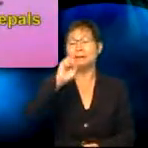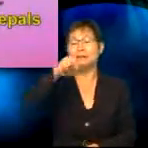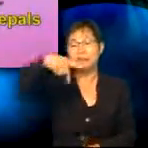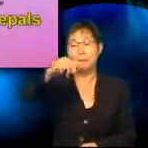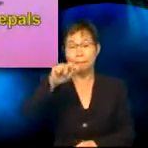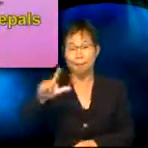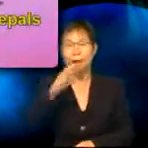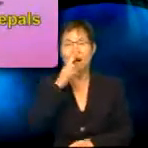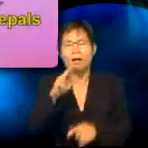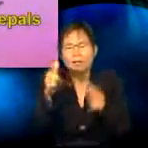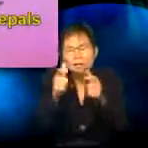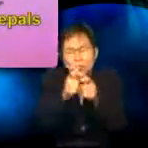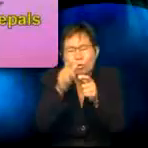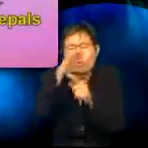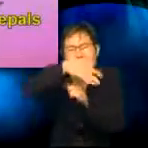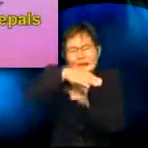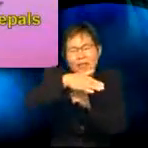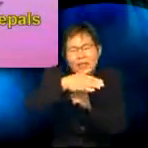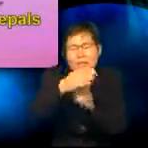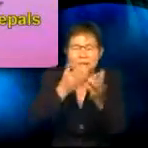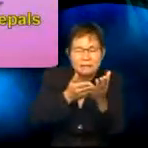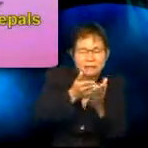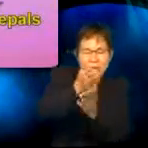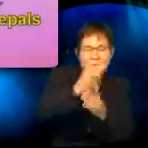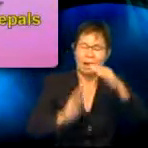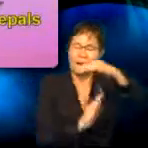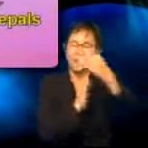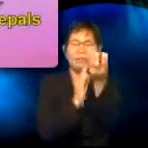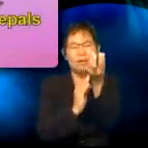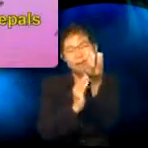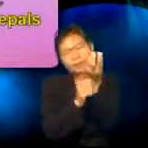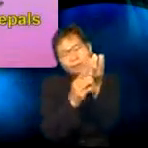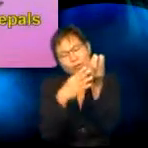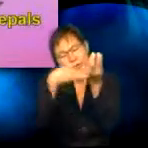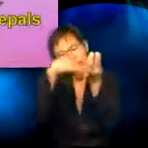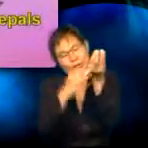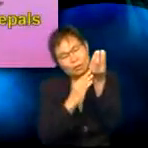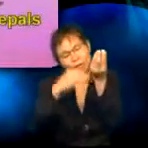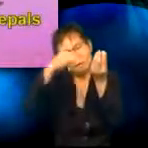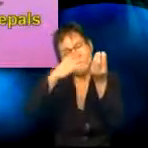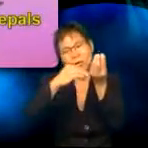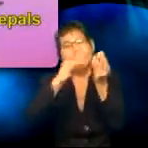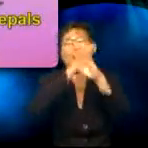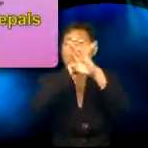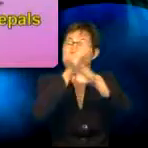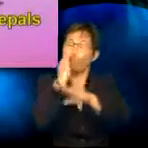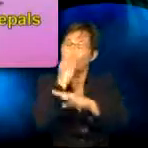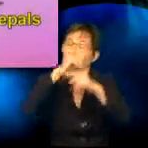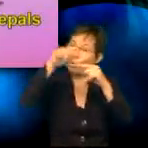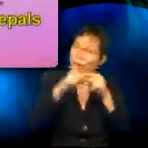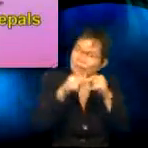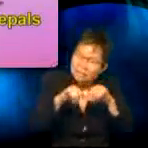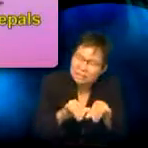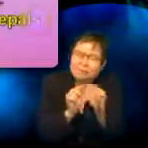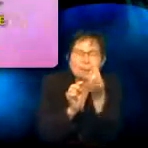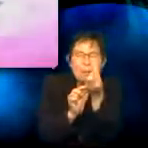Sepals are small leaves that are directly under a flower. They protect the flower when it is still a